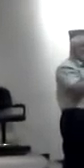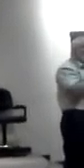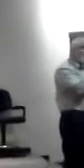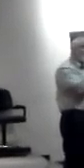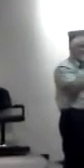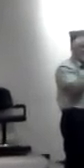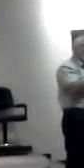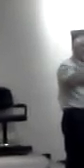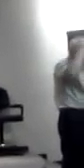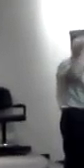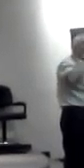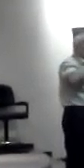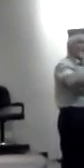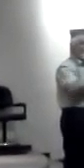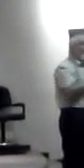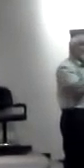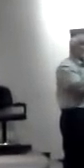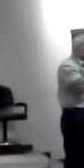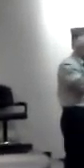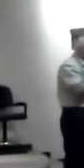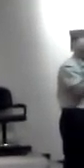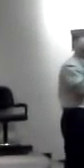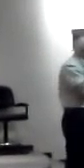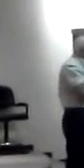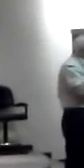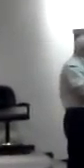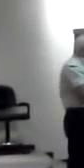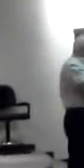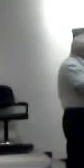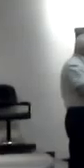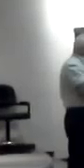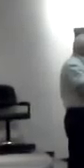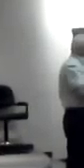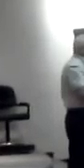know how you ought to answer everyone.